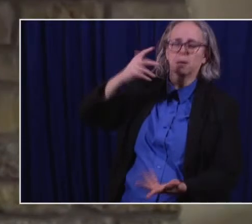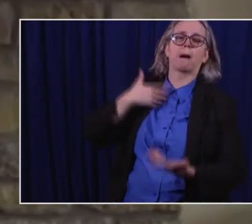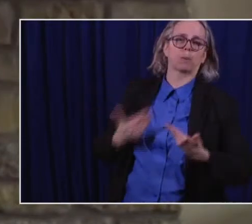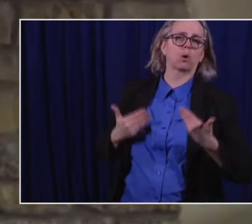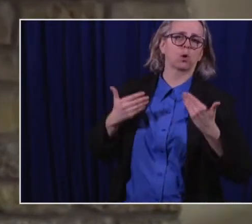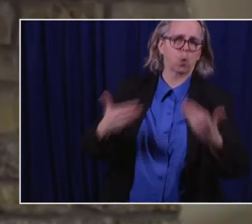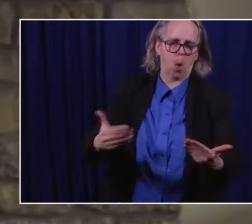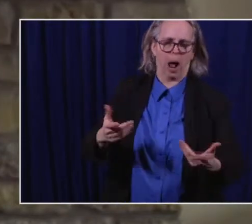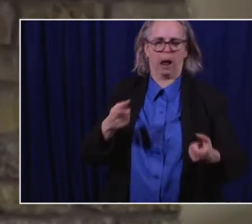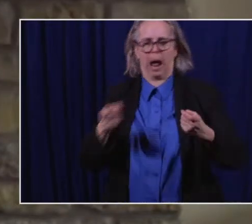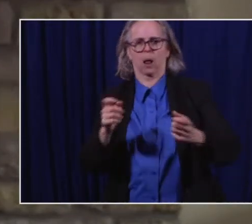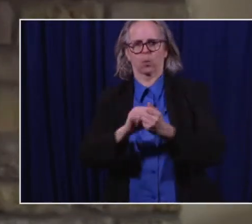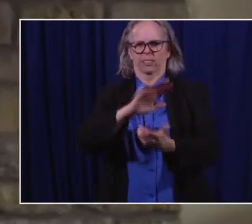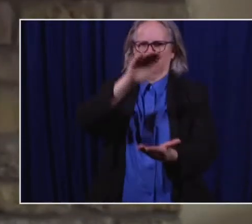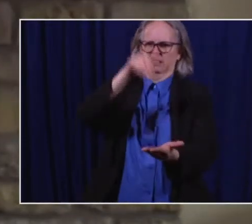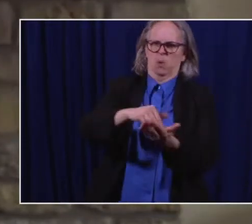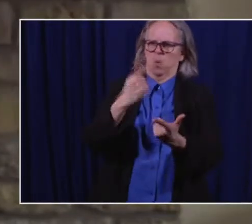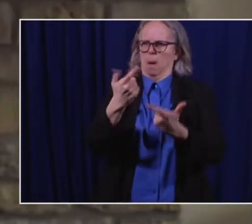vaccine.